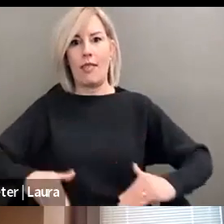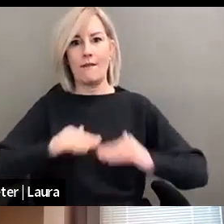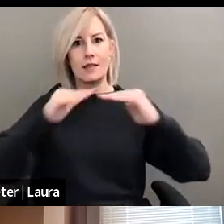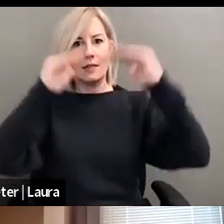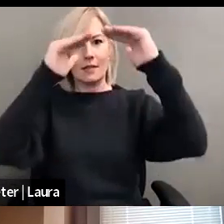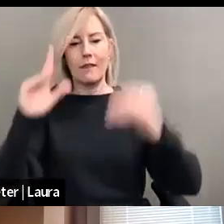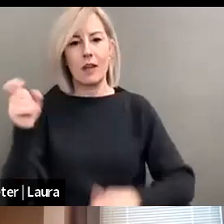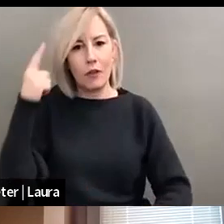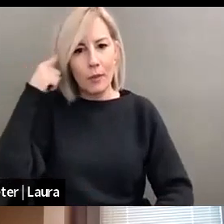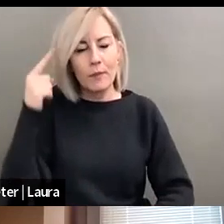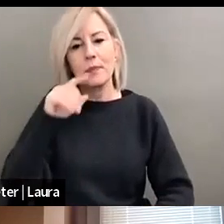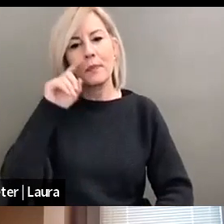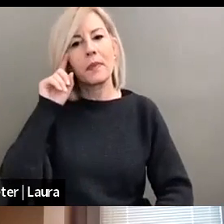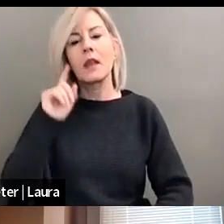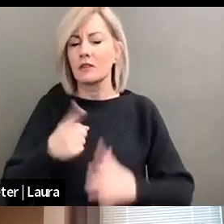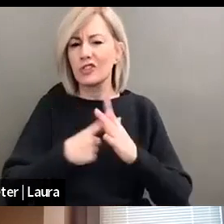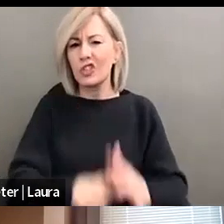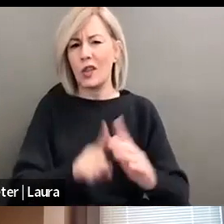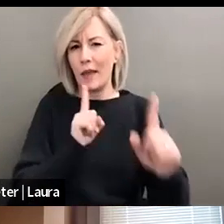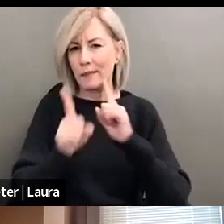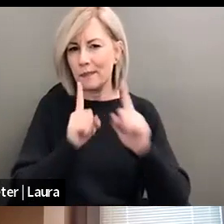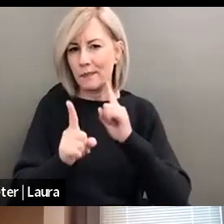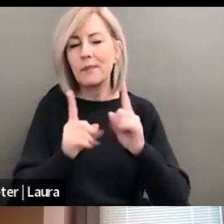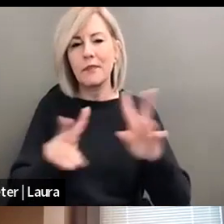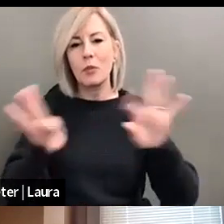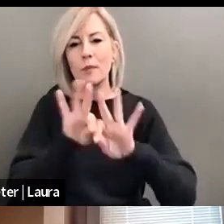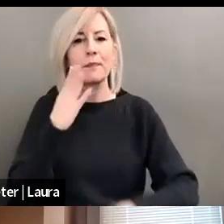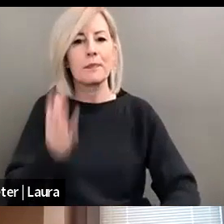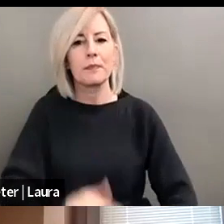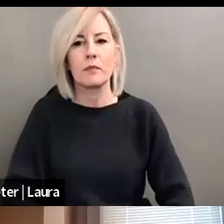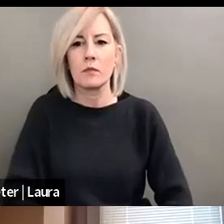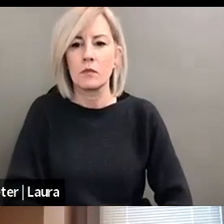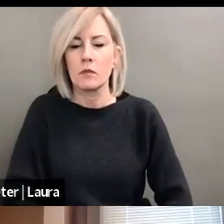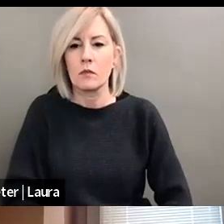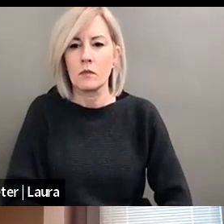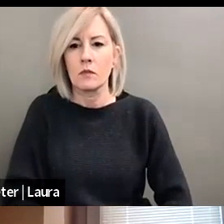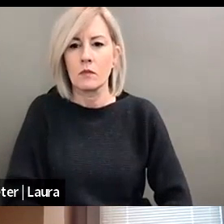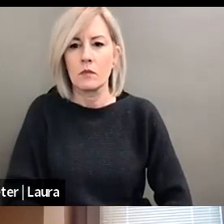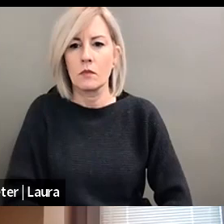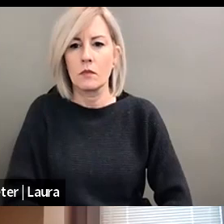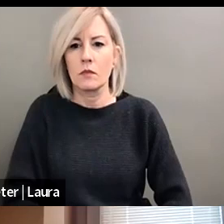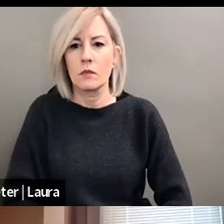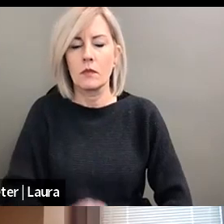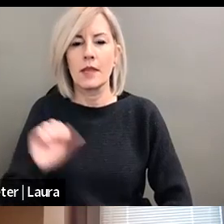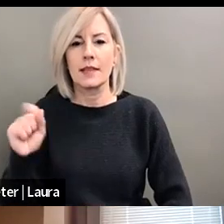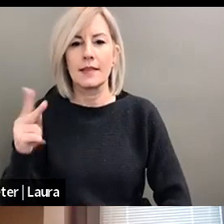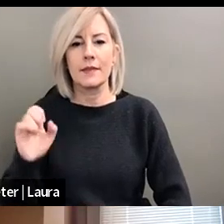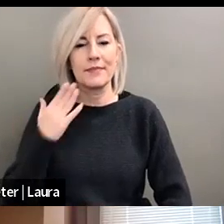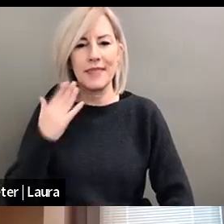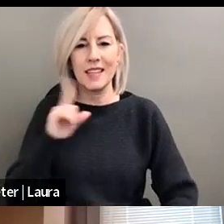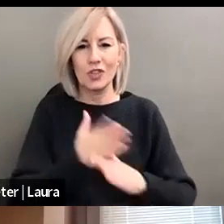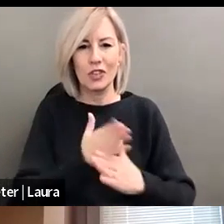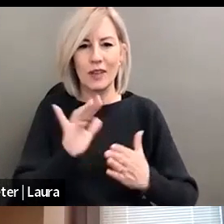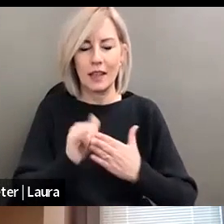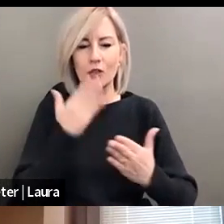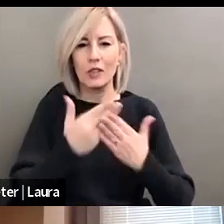government. But to begin those conversations is really important. Thank you. Thank you so much for sharing that. It's good to have that foundation before